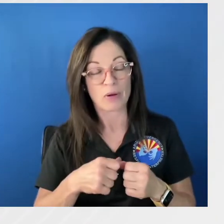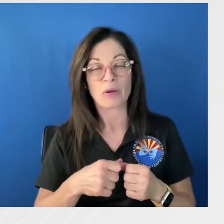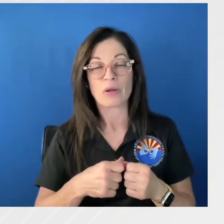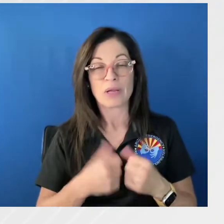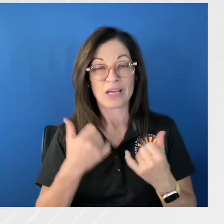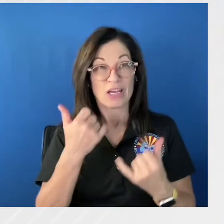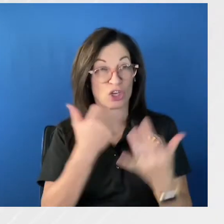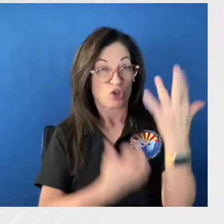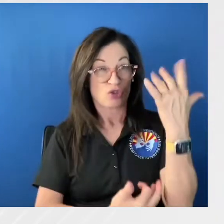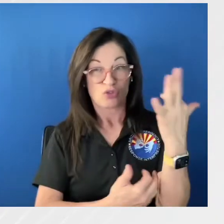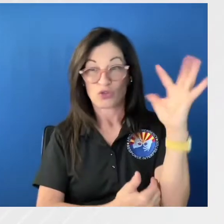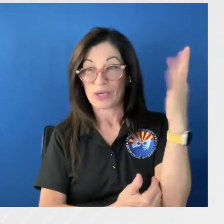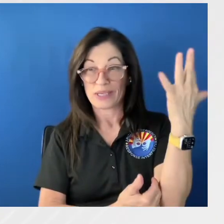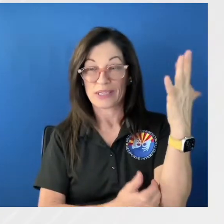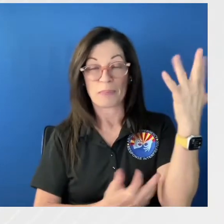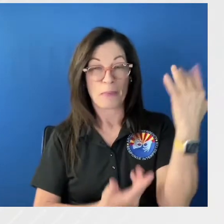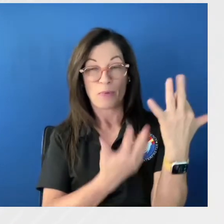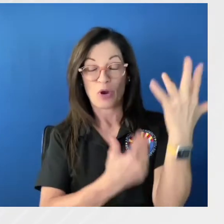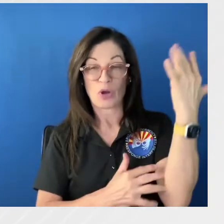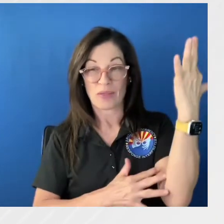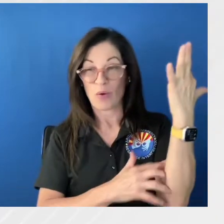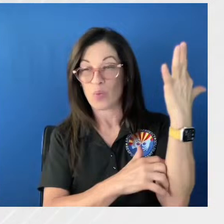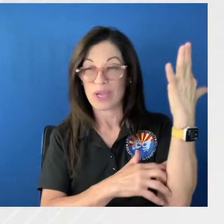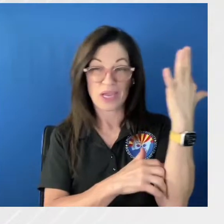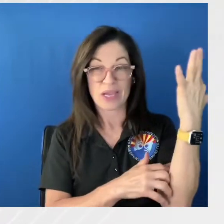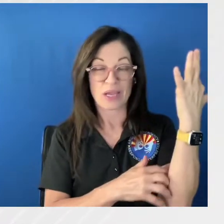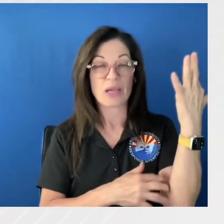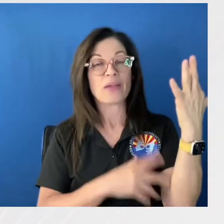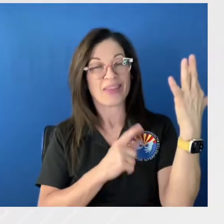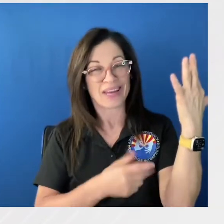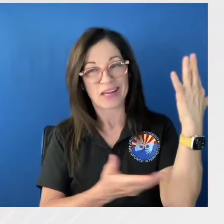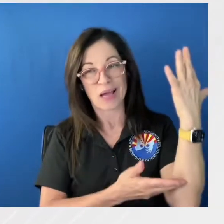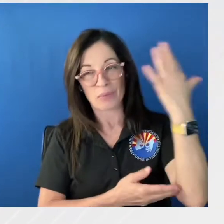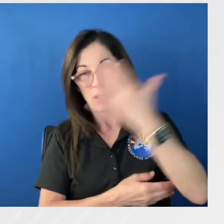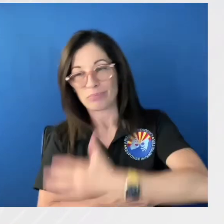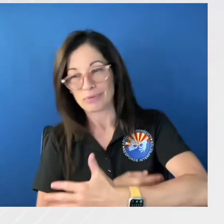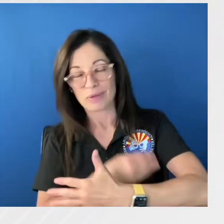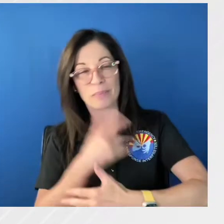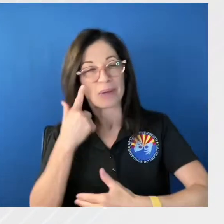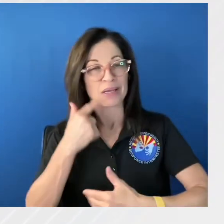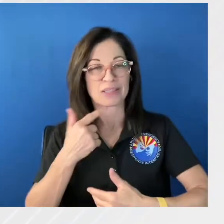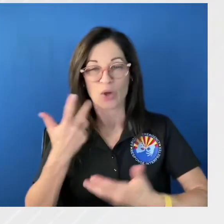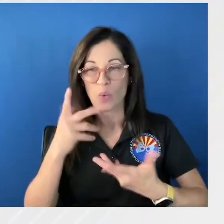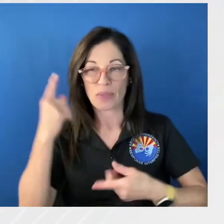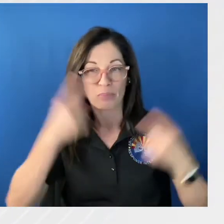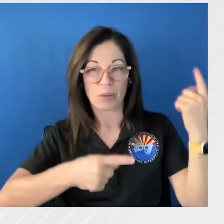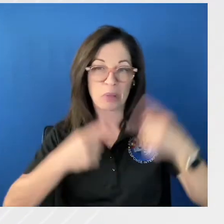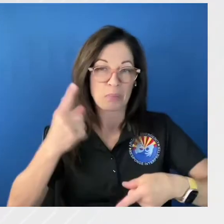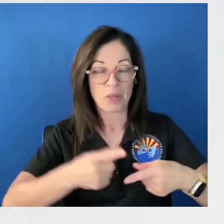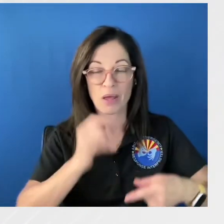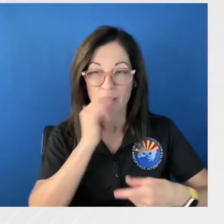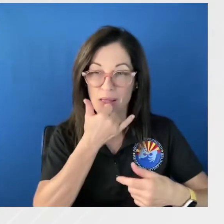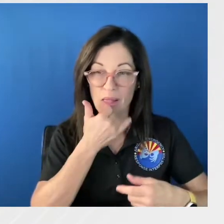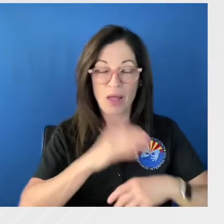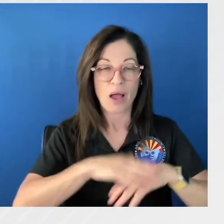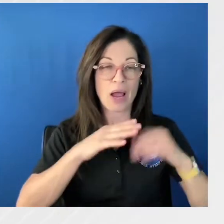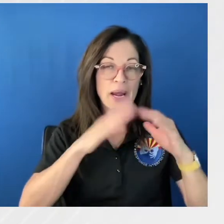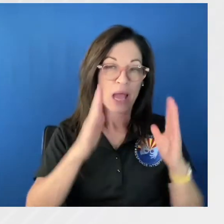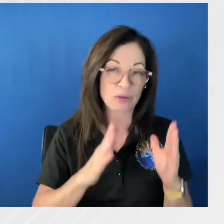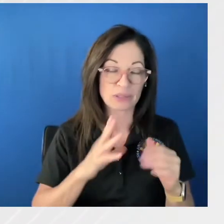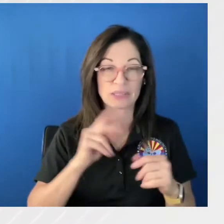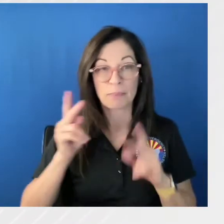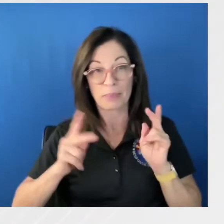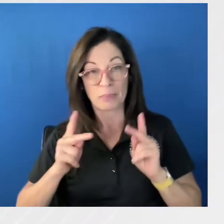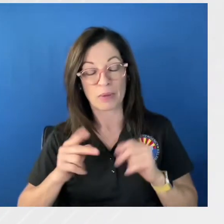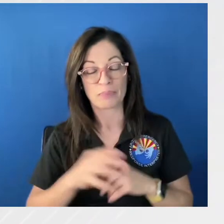been burned. It may take cutting them down and removing them so they're not falling on people or falling on houses. They mentioned Edison. Is the